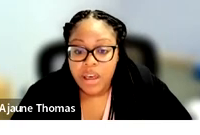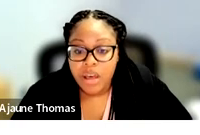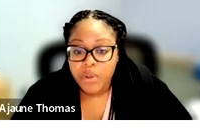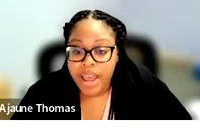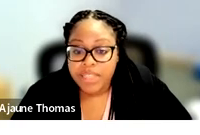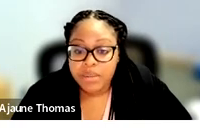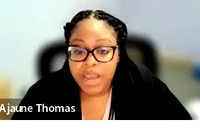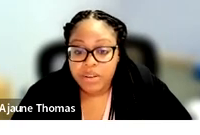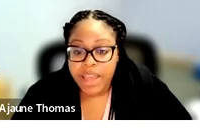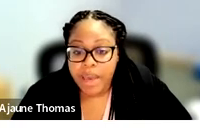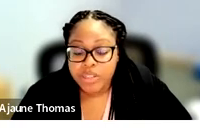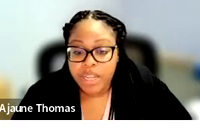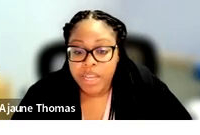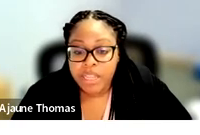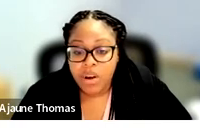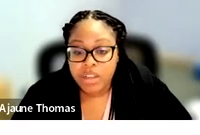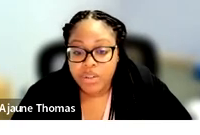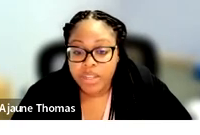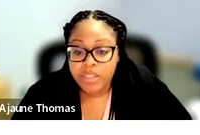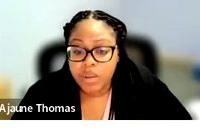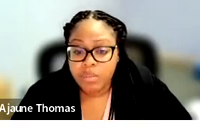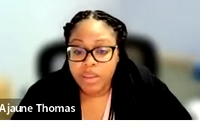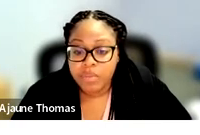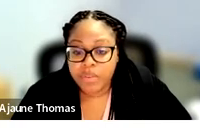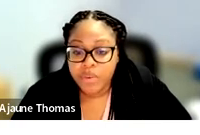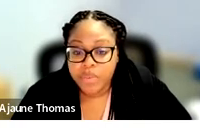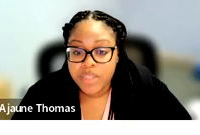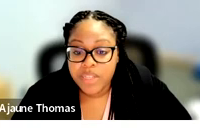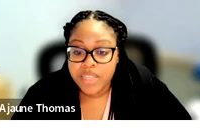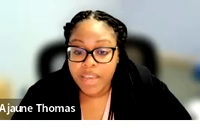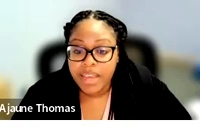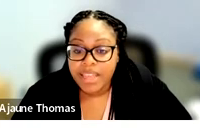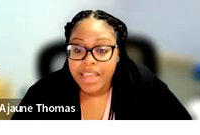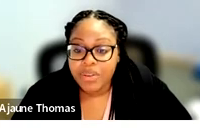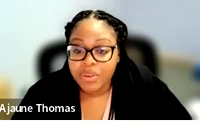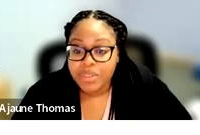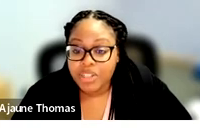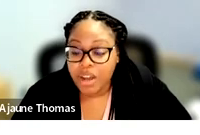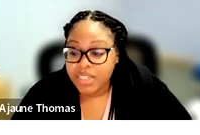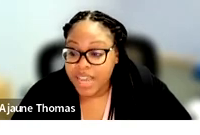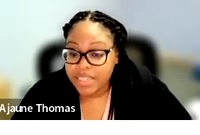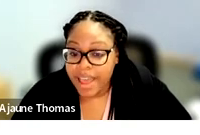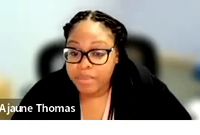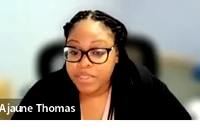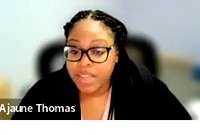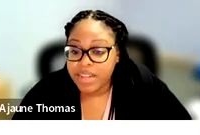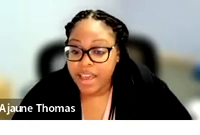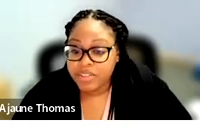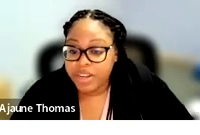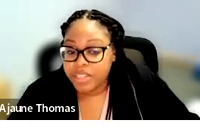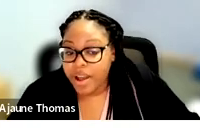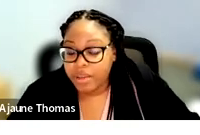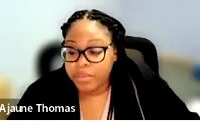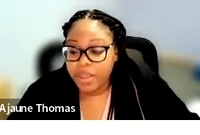flashes. You can add subtitles and captioning. And then also, like some of you did say, that you use the talk to text apps like